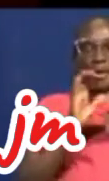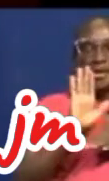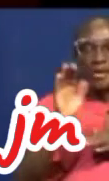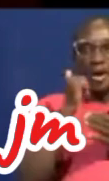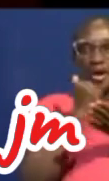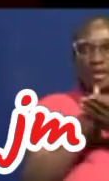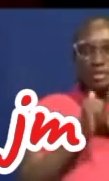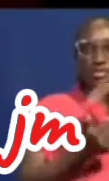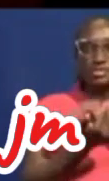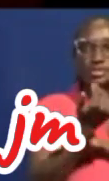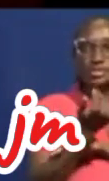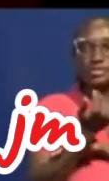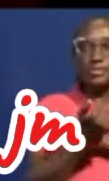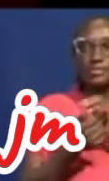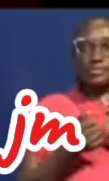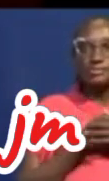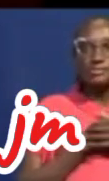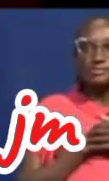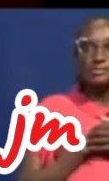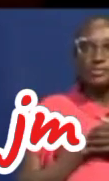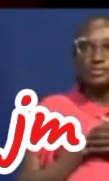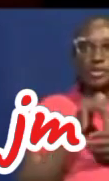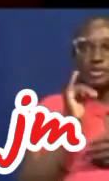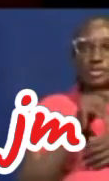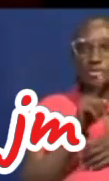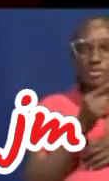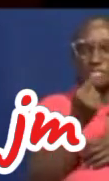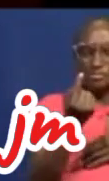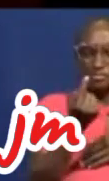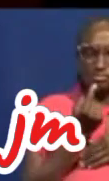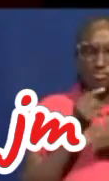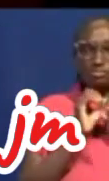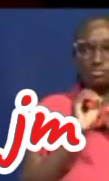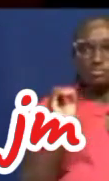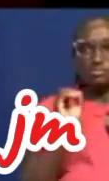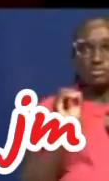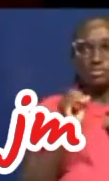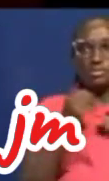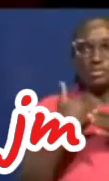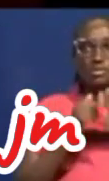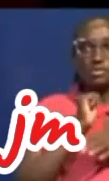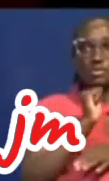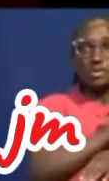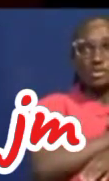office this morning that she will not be appearing before the Senate